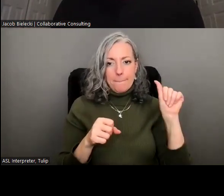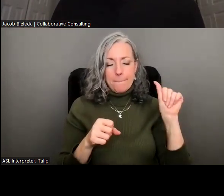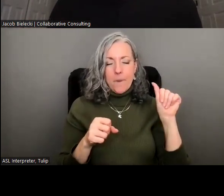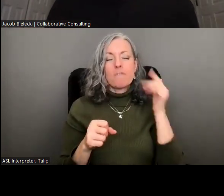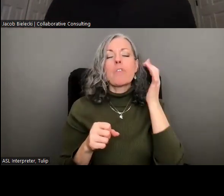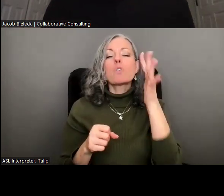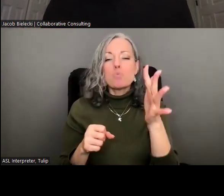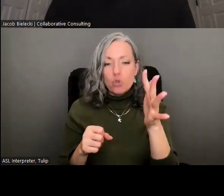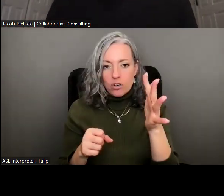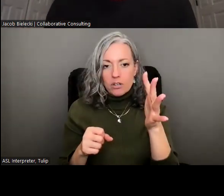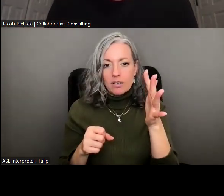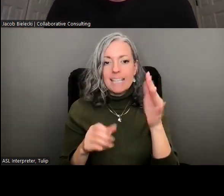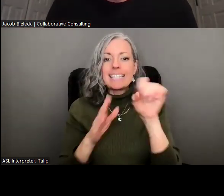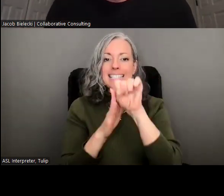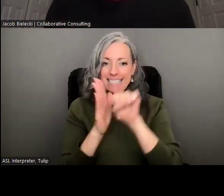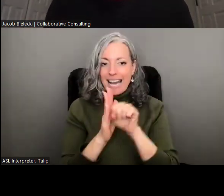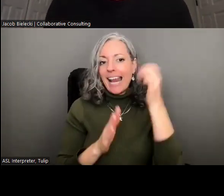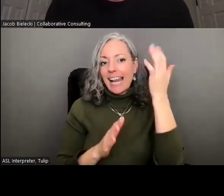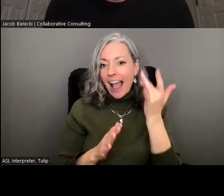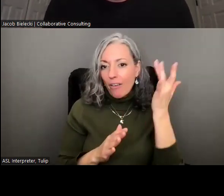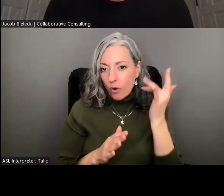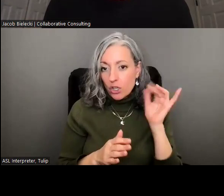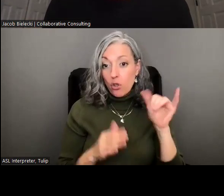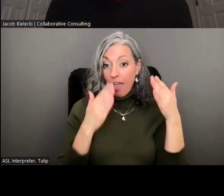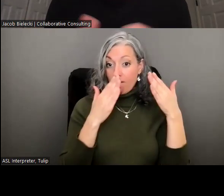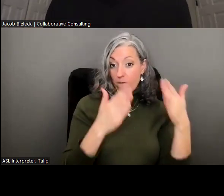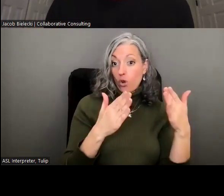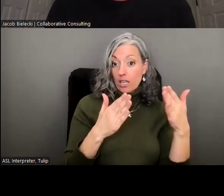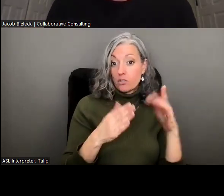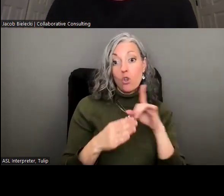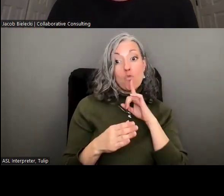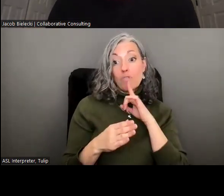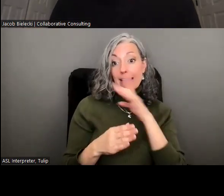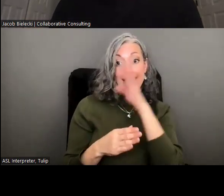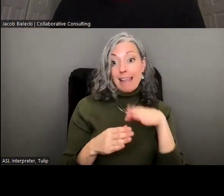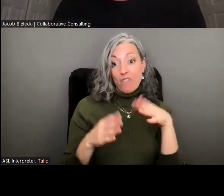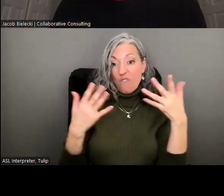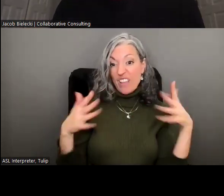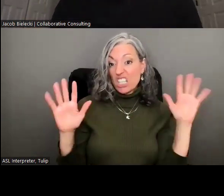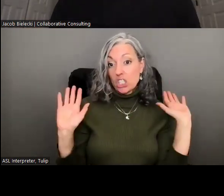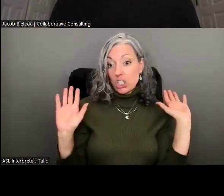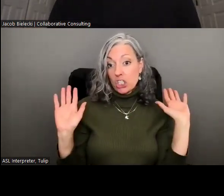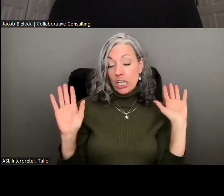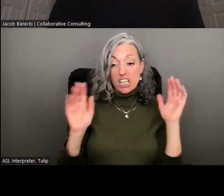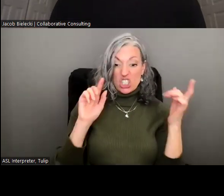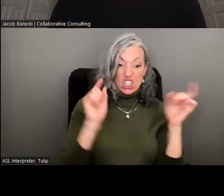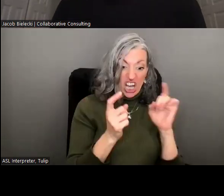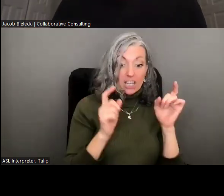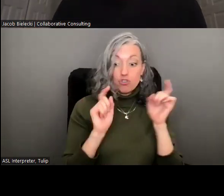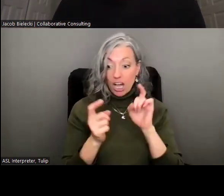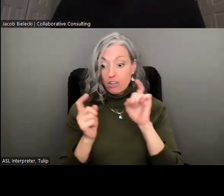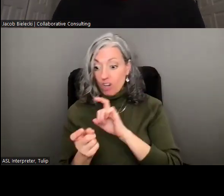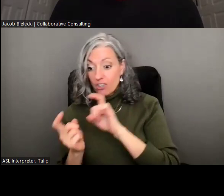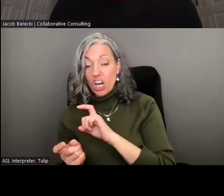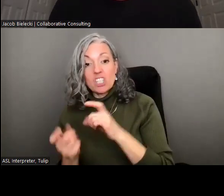future of the state of California, so that that focus may ideally never go away. It just evolves, it changes. That there